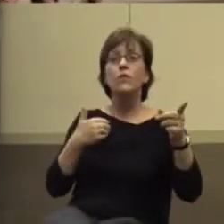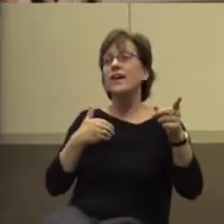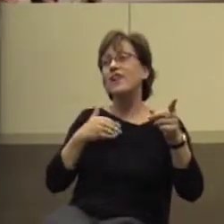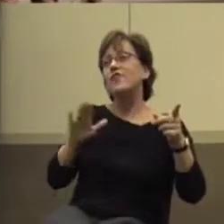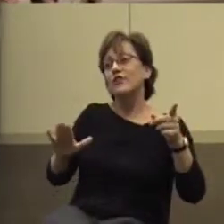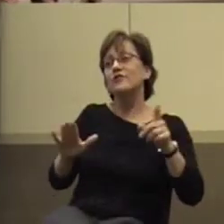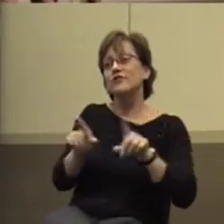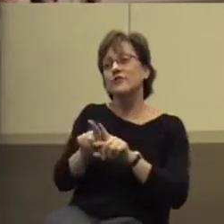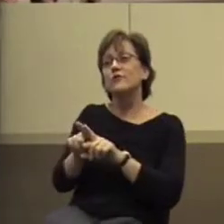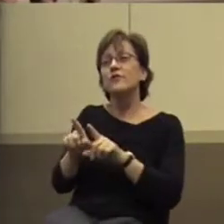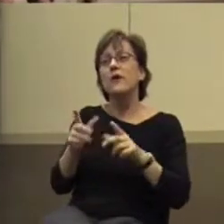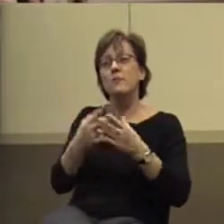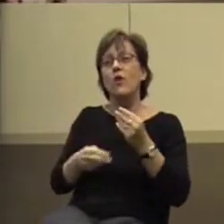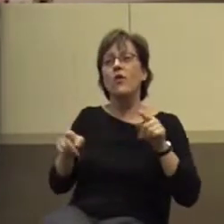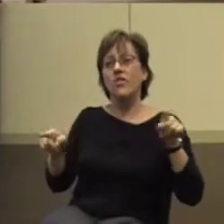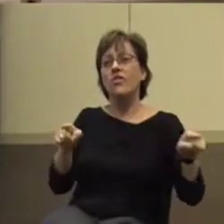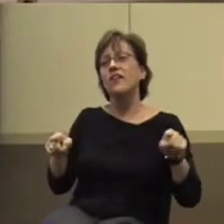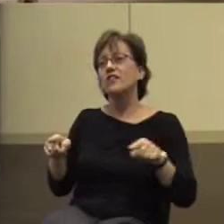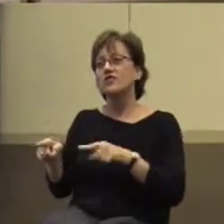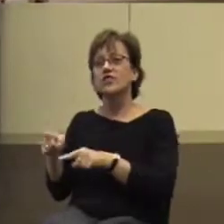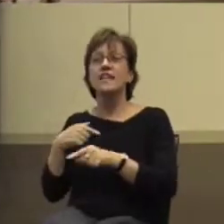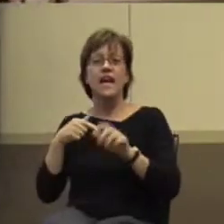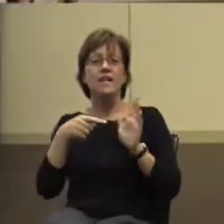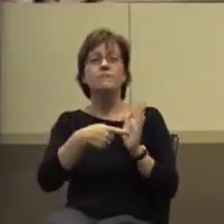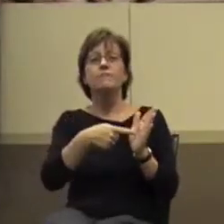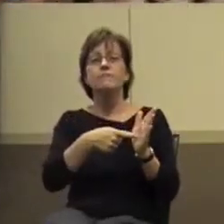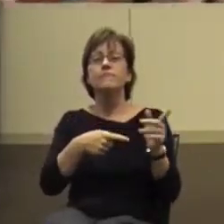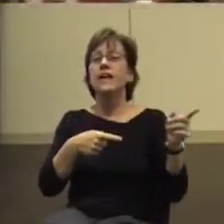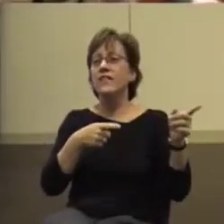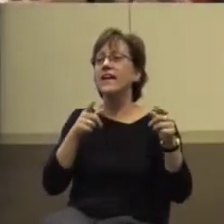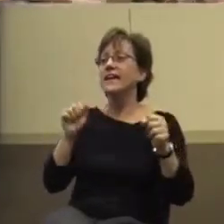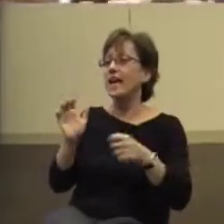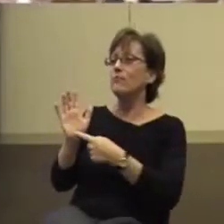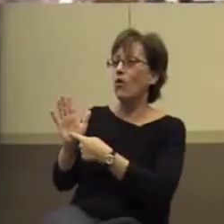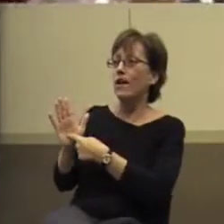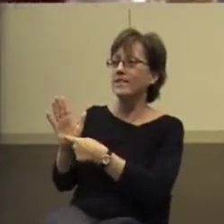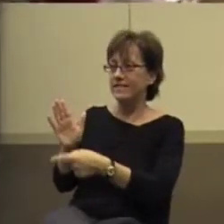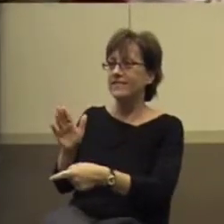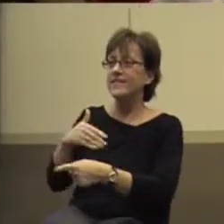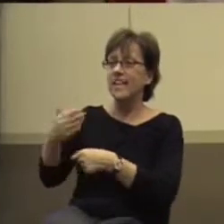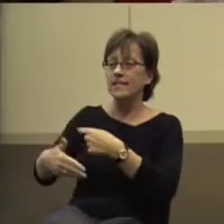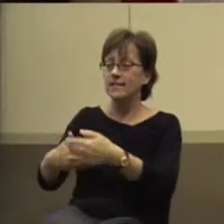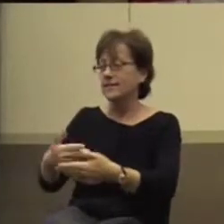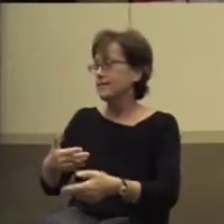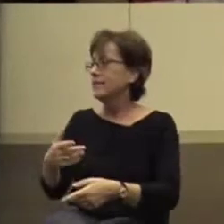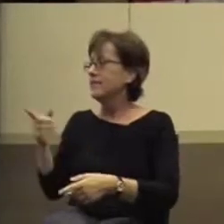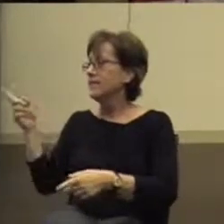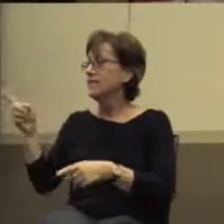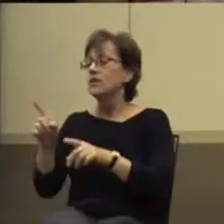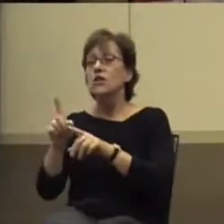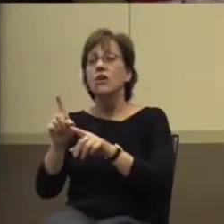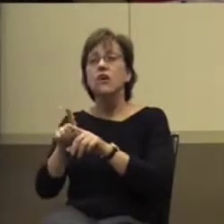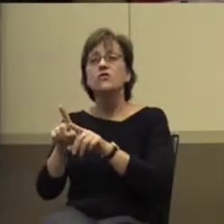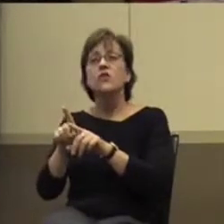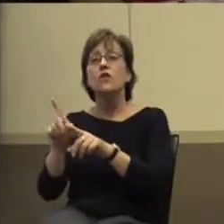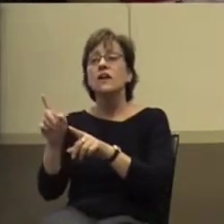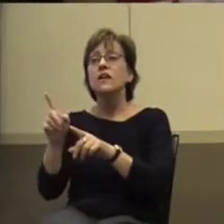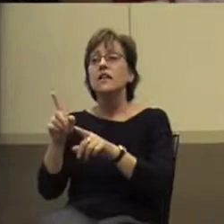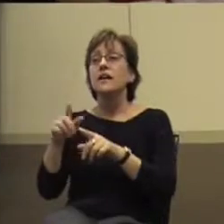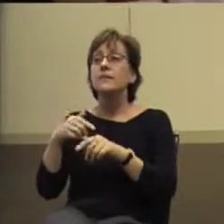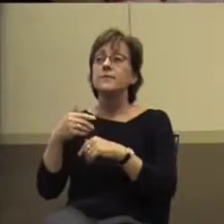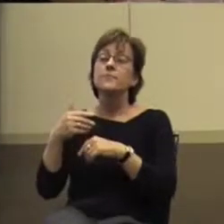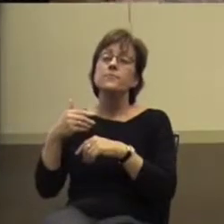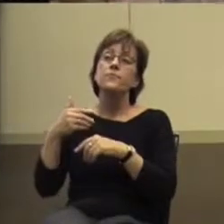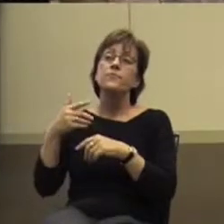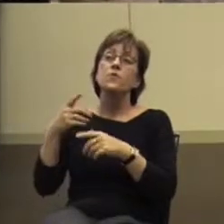good. Yeah. Anything else in that? Yeah, prevention. We talked about starting the day with almost like a check-in. You get off the bus and you get to do